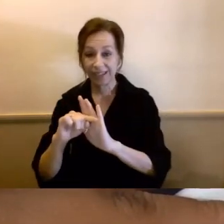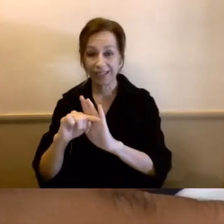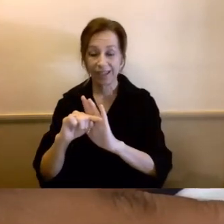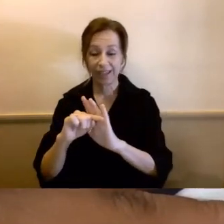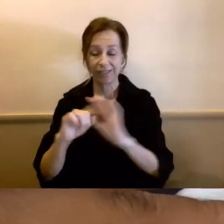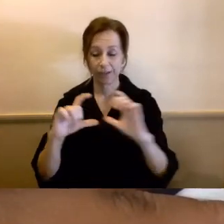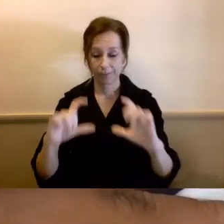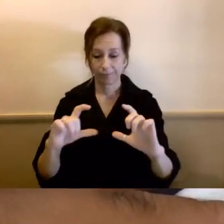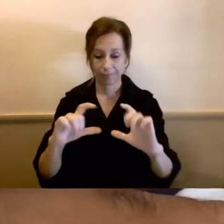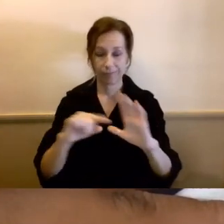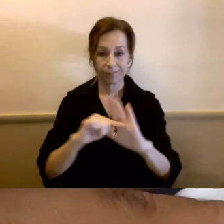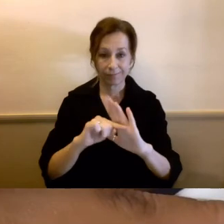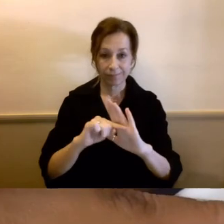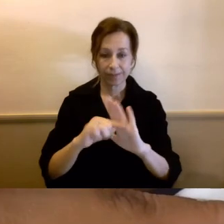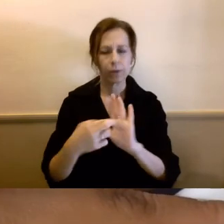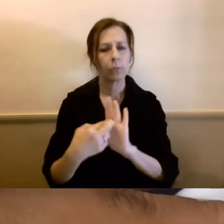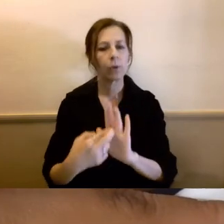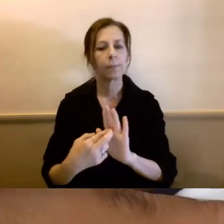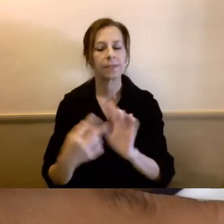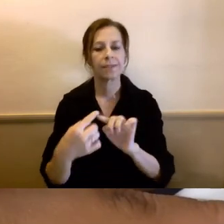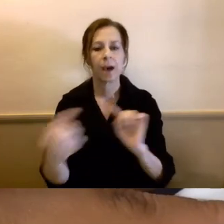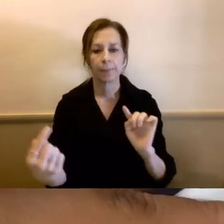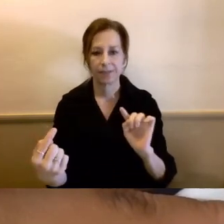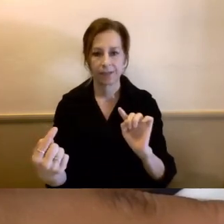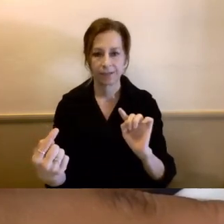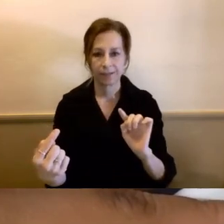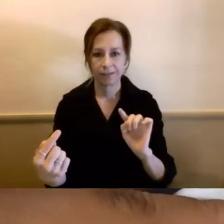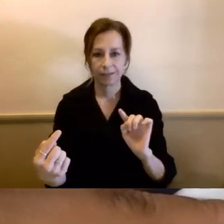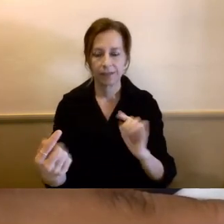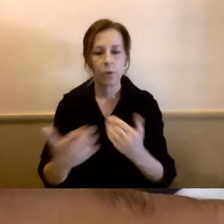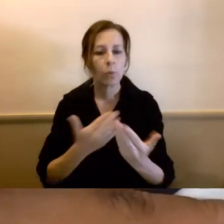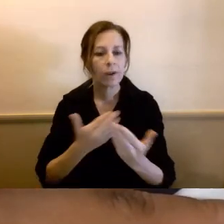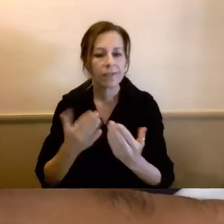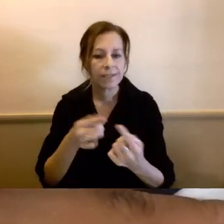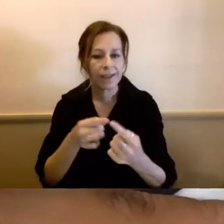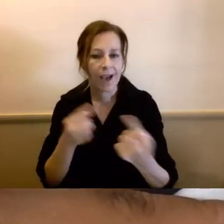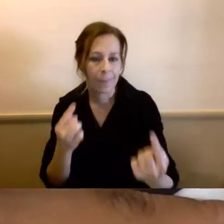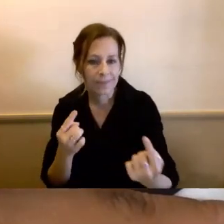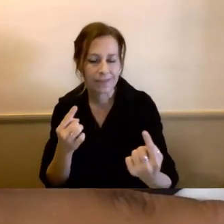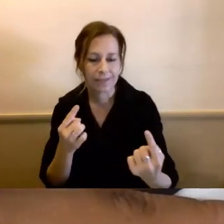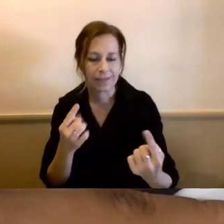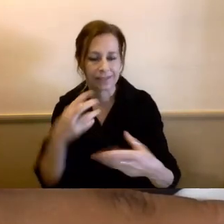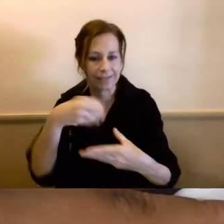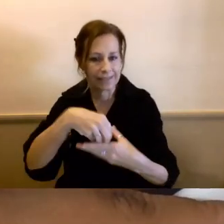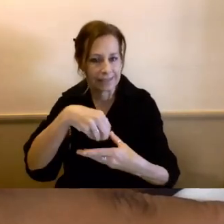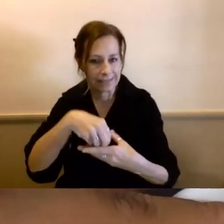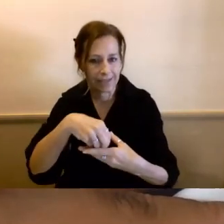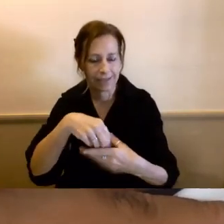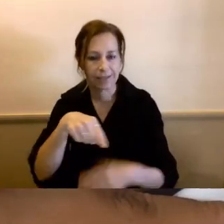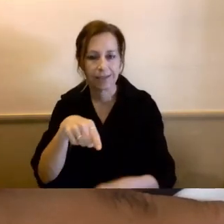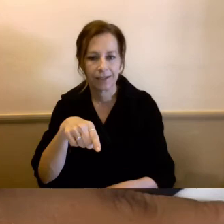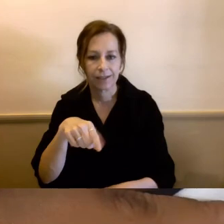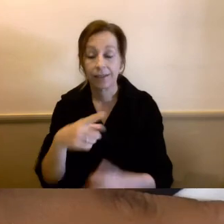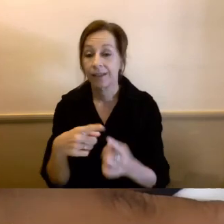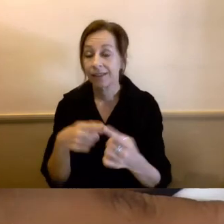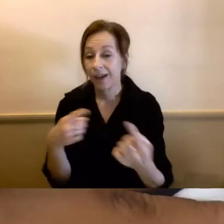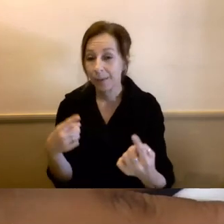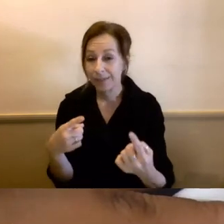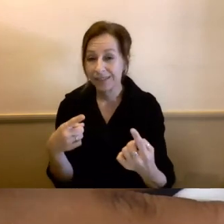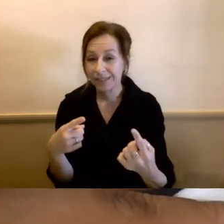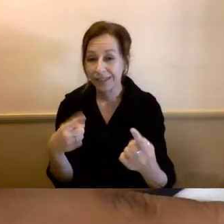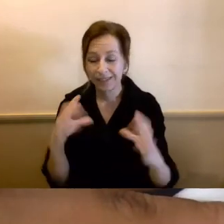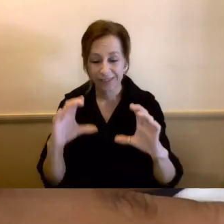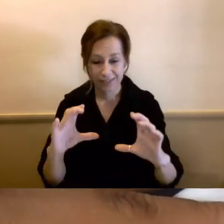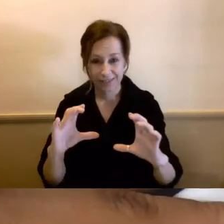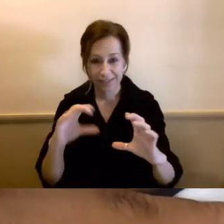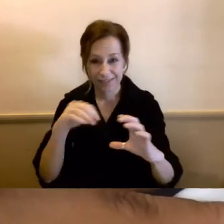the negative and then in the parentheses represents opposite. So it's saying what is the opposite of whatever is inside? The